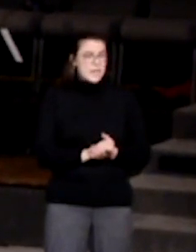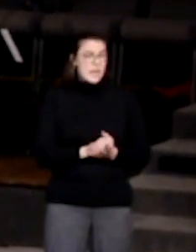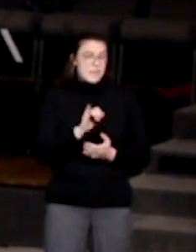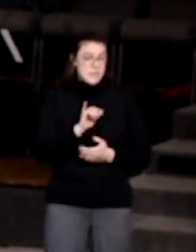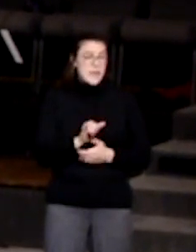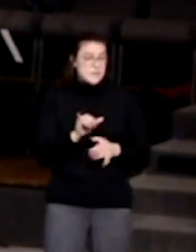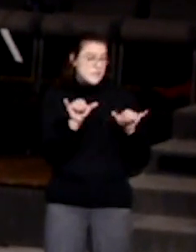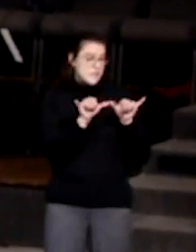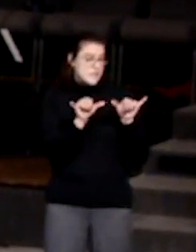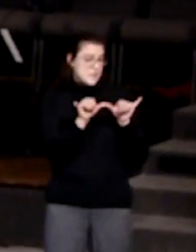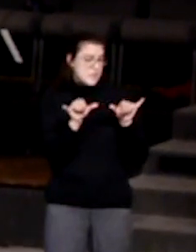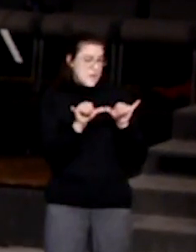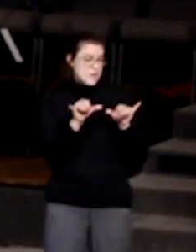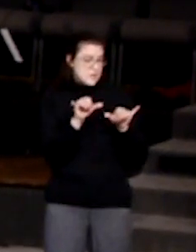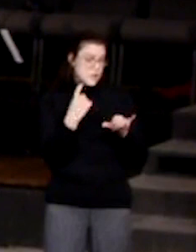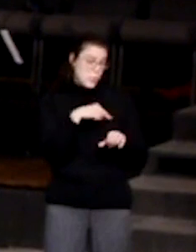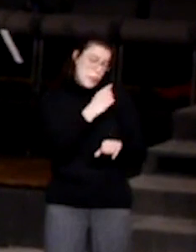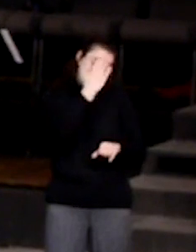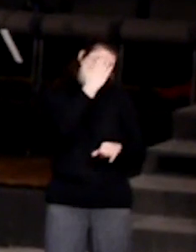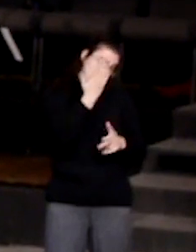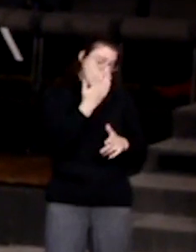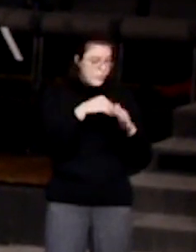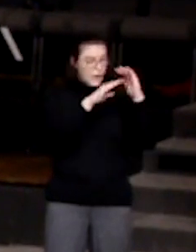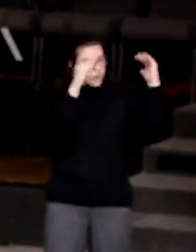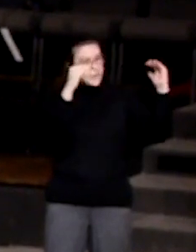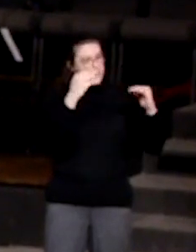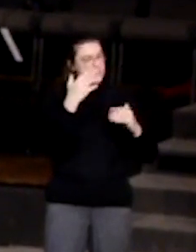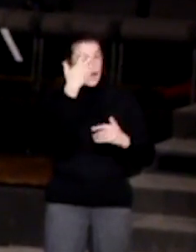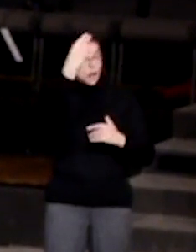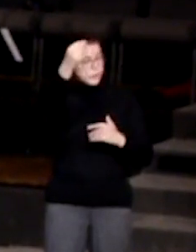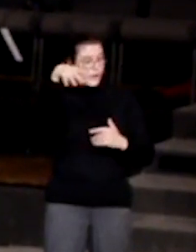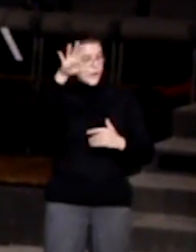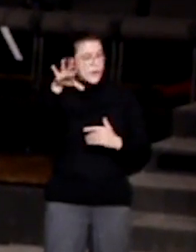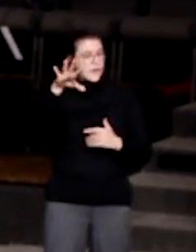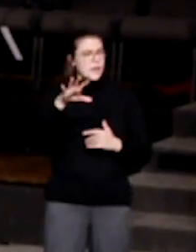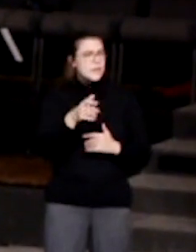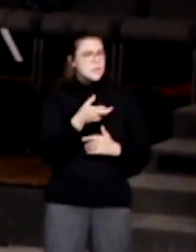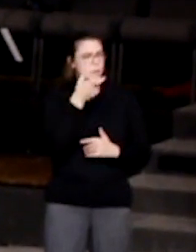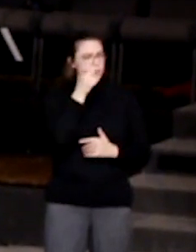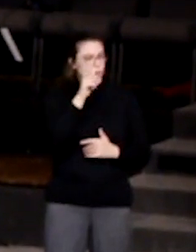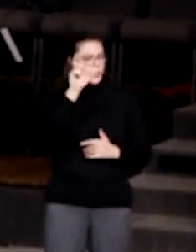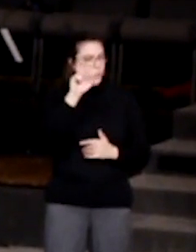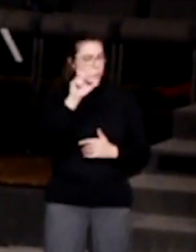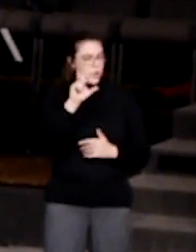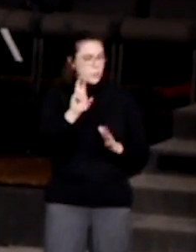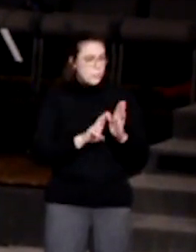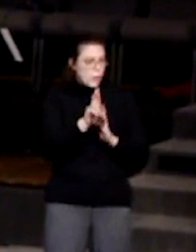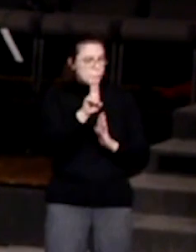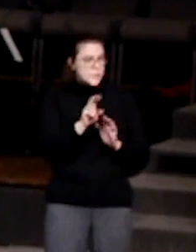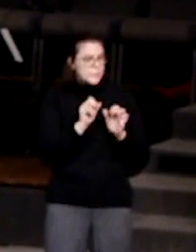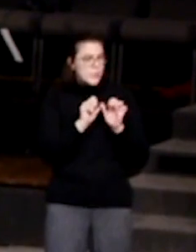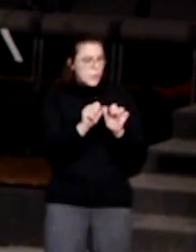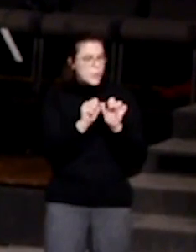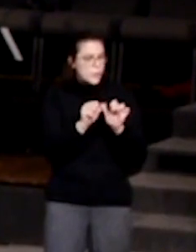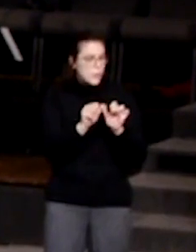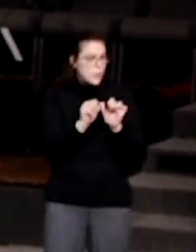that is the size, at least, that we know of heaven. And it is out there as the lunar probes keep going further and further out into our